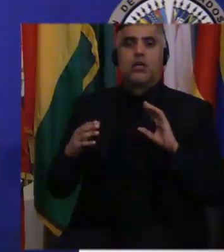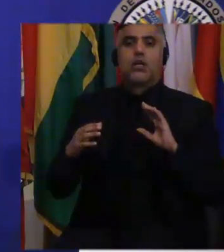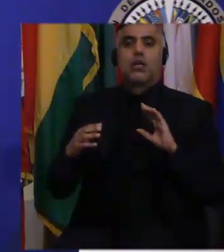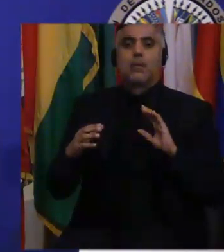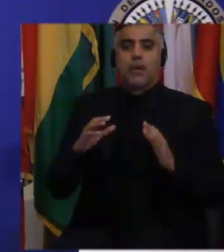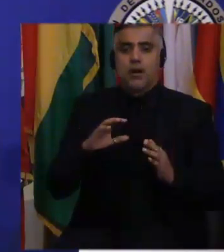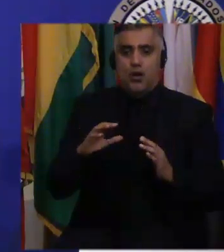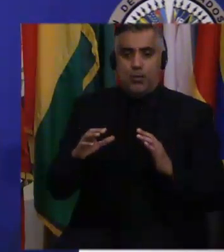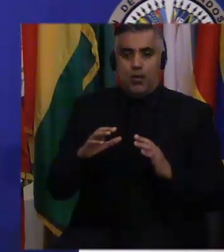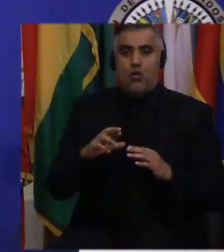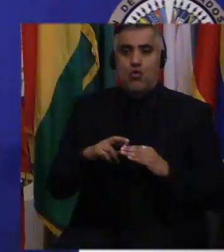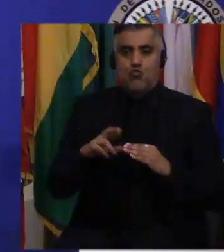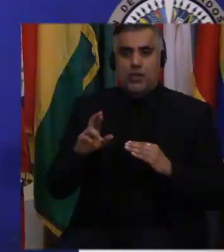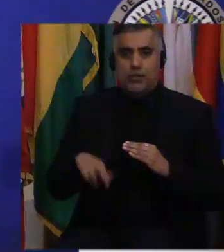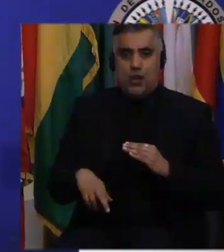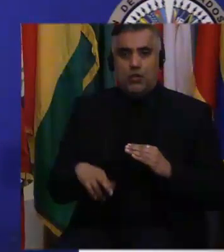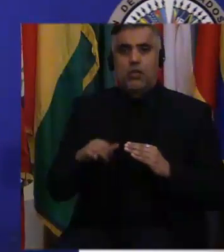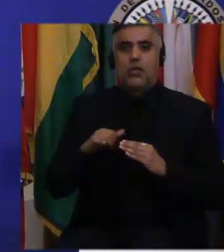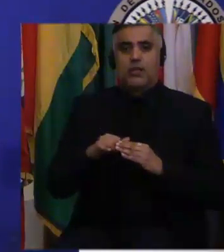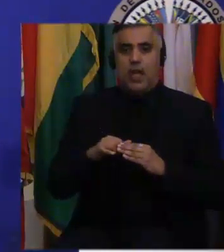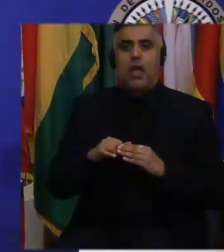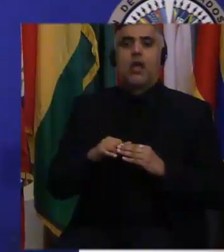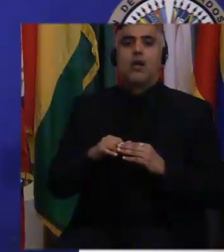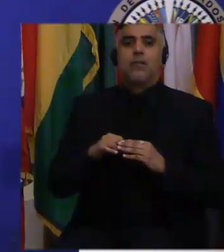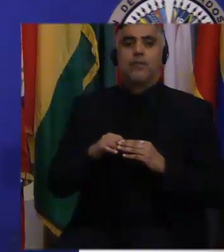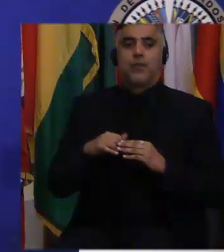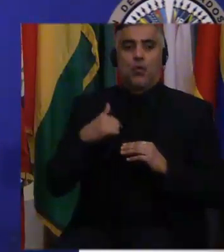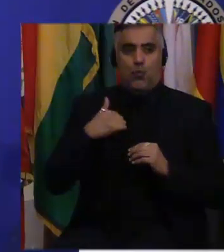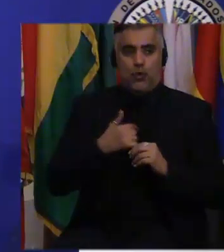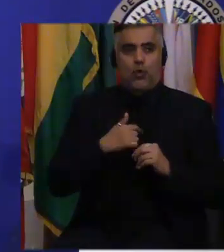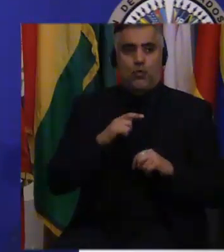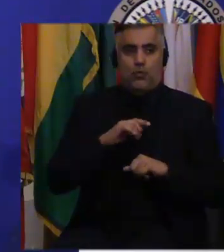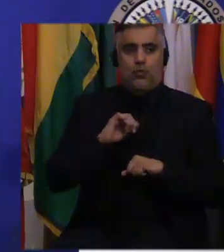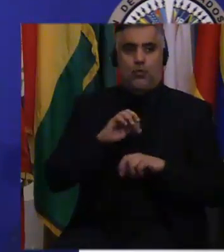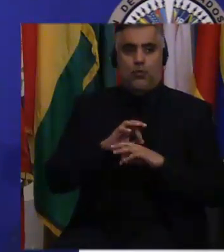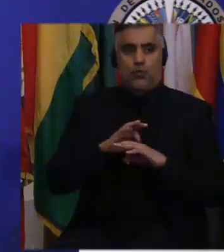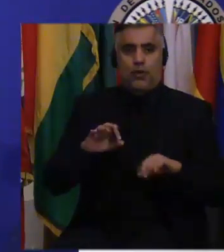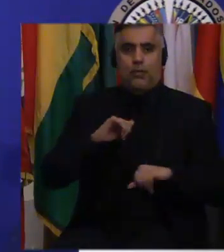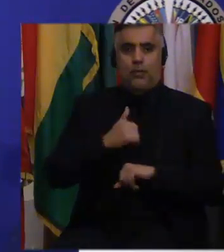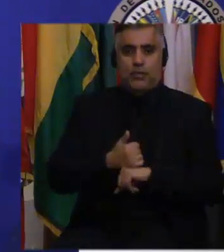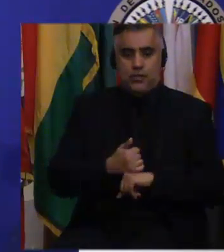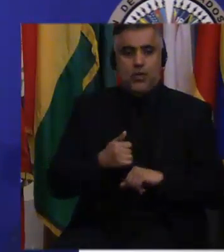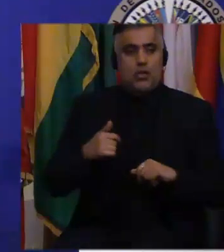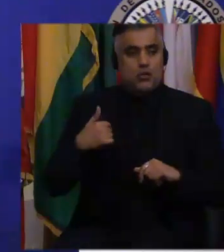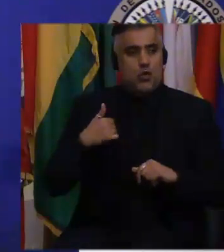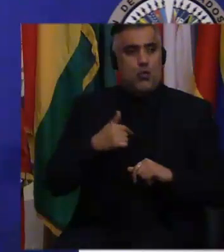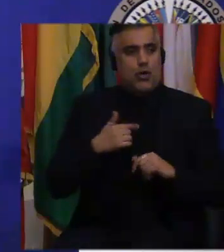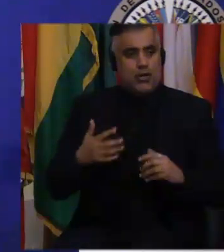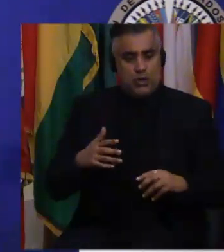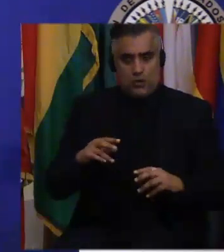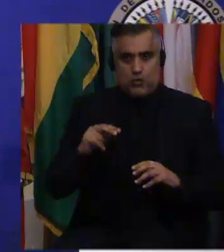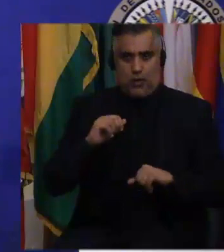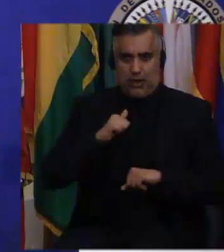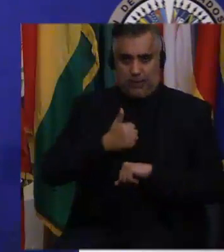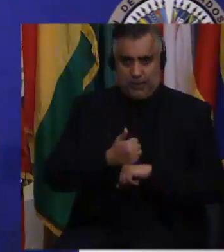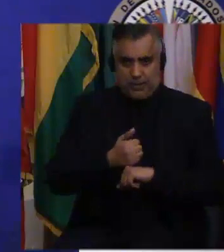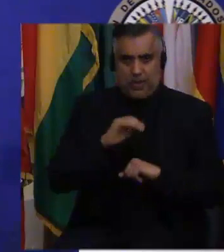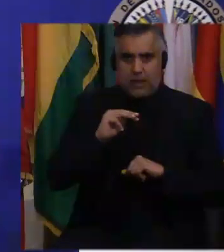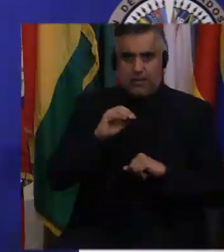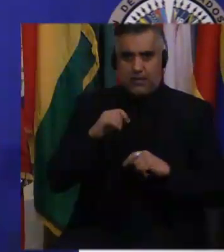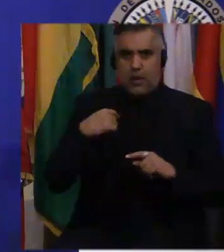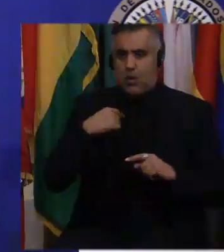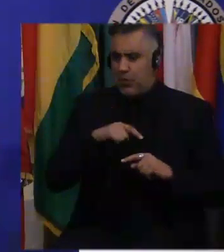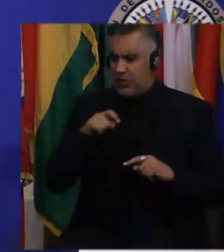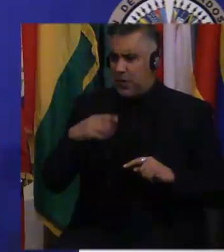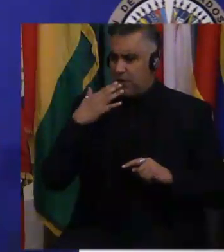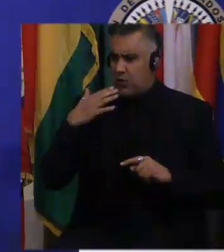comparable results that could go in direction of real implementation. So we have to find implementation mechanisms. We have to